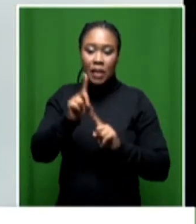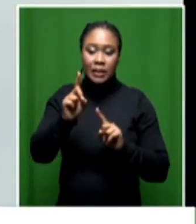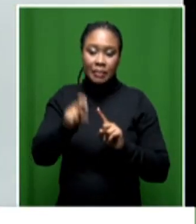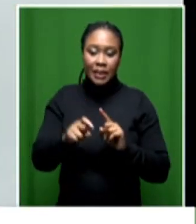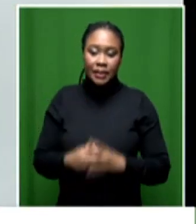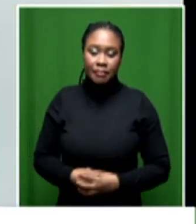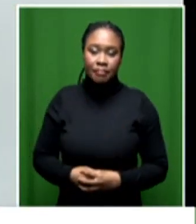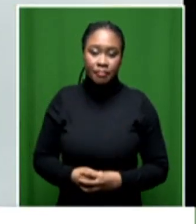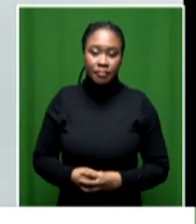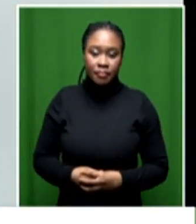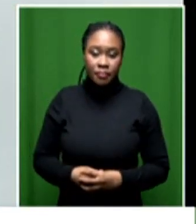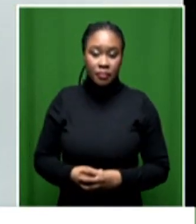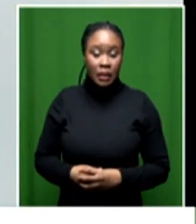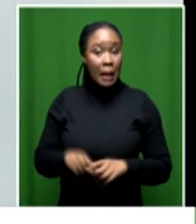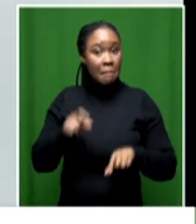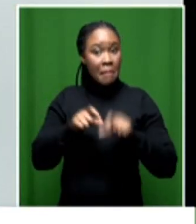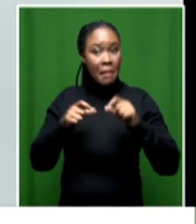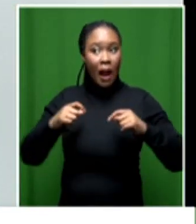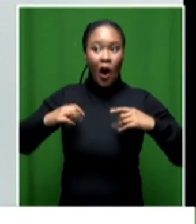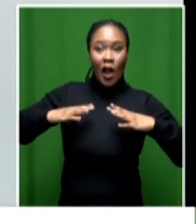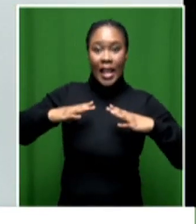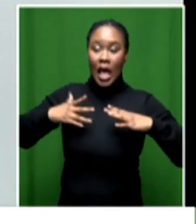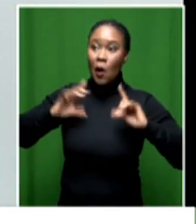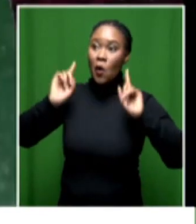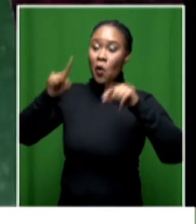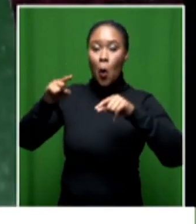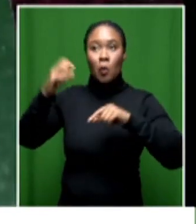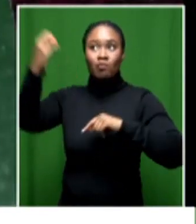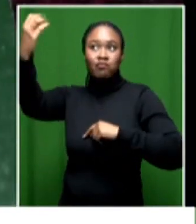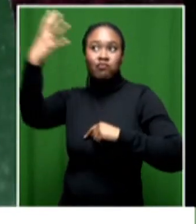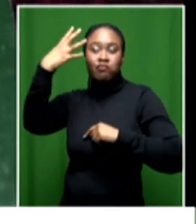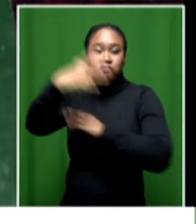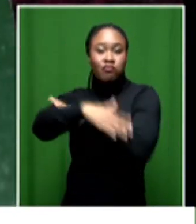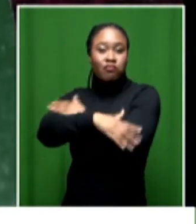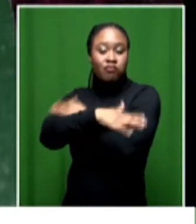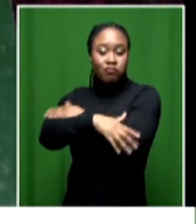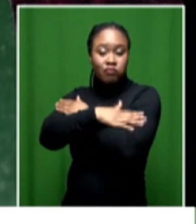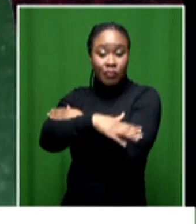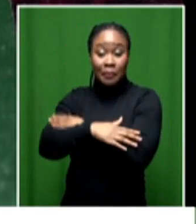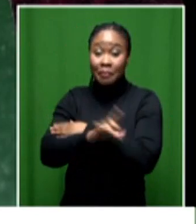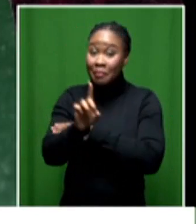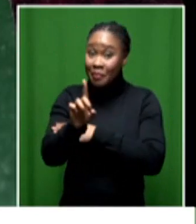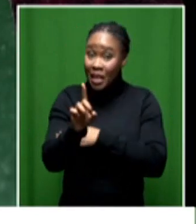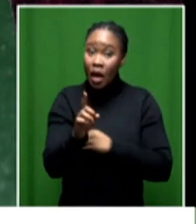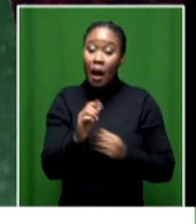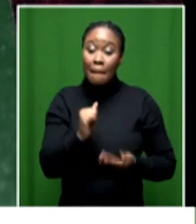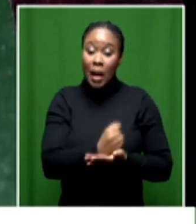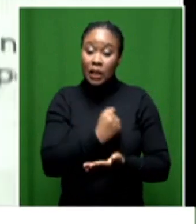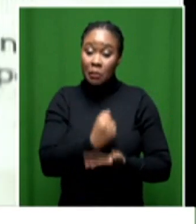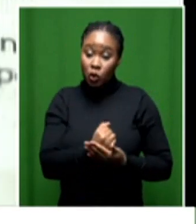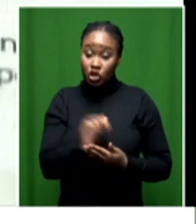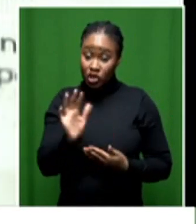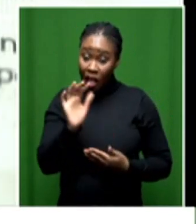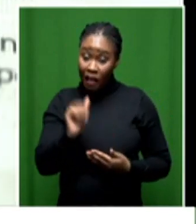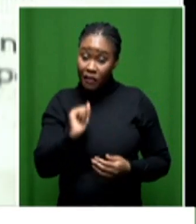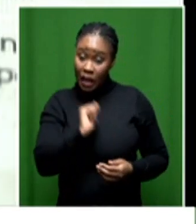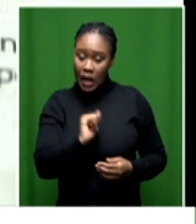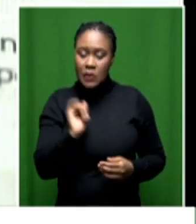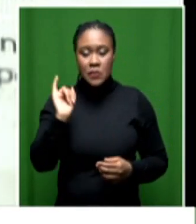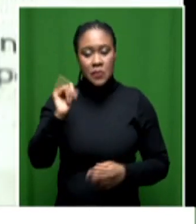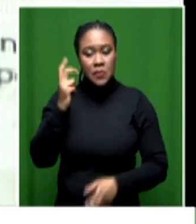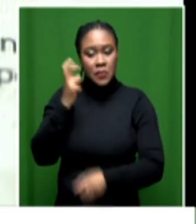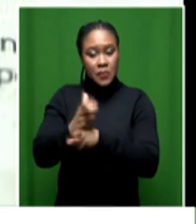As holidaymakers jet off to sunnier destinations, those with South African passports could face a turbulent